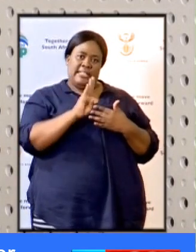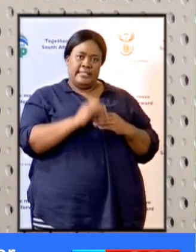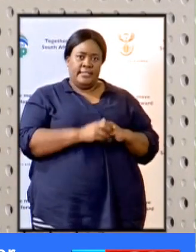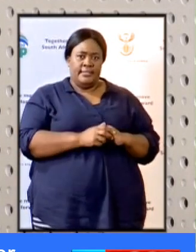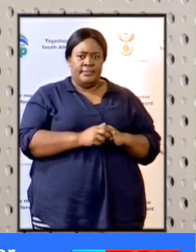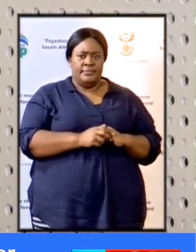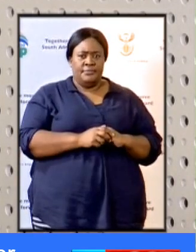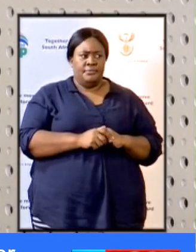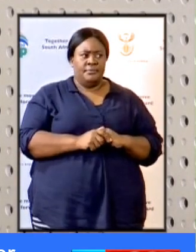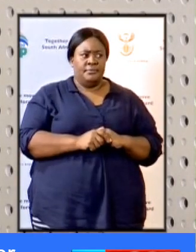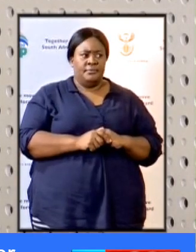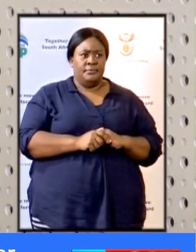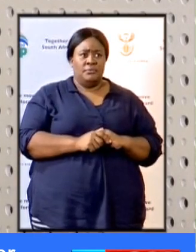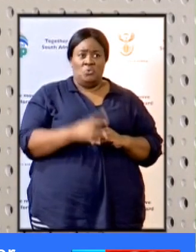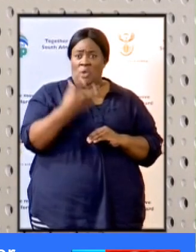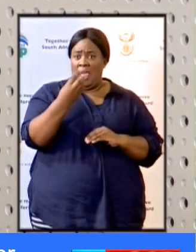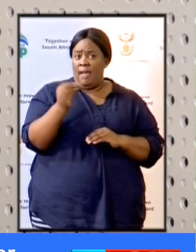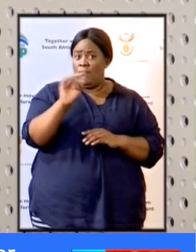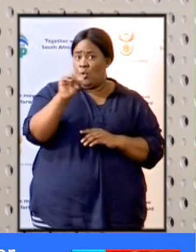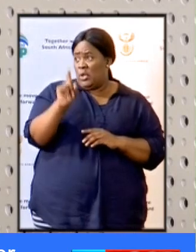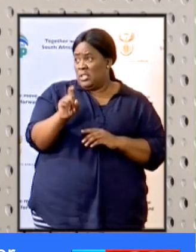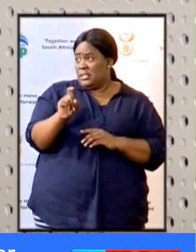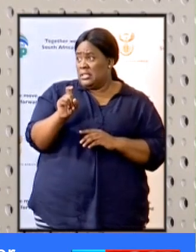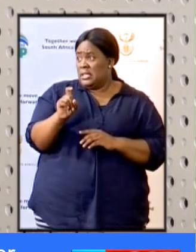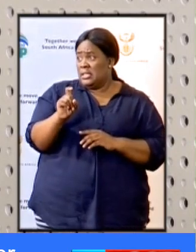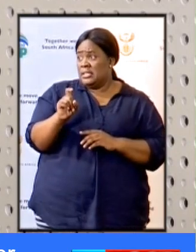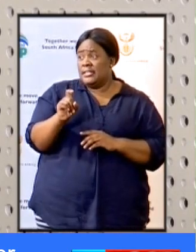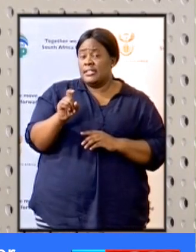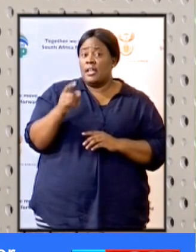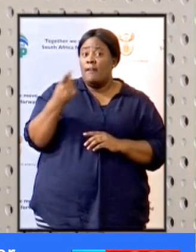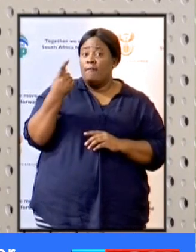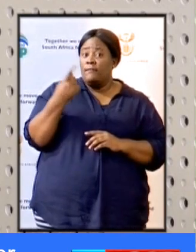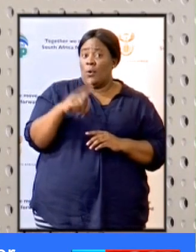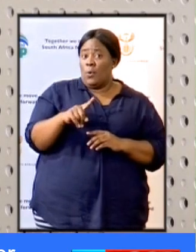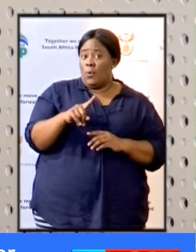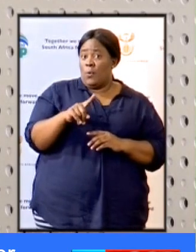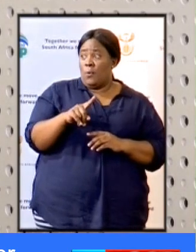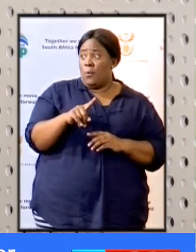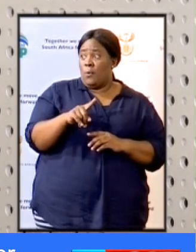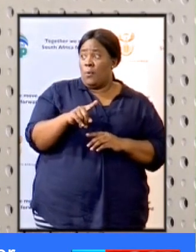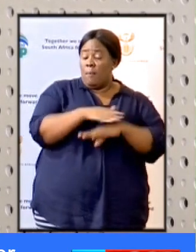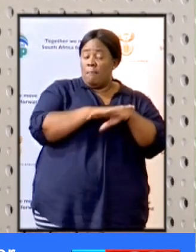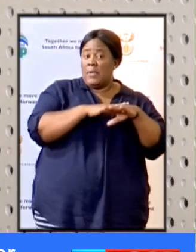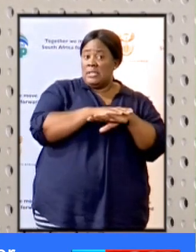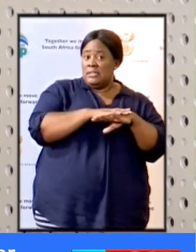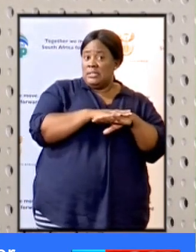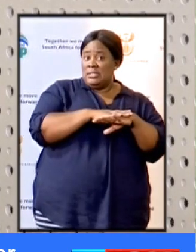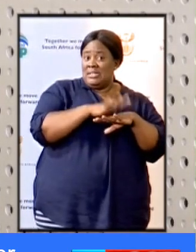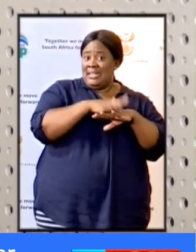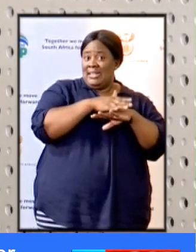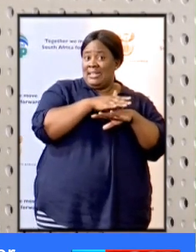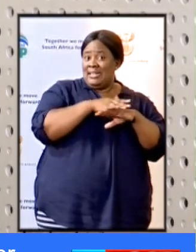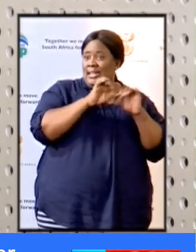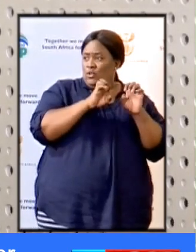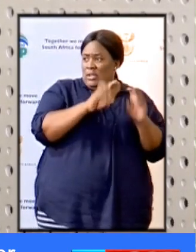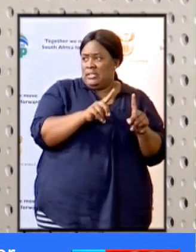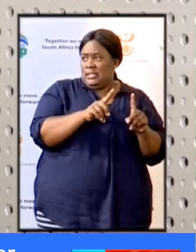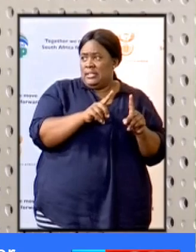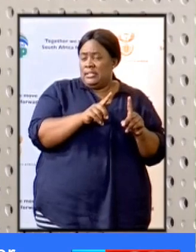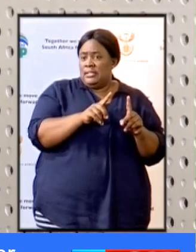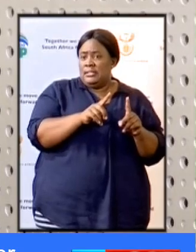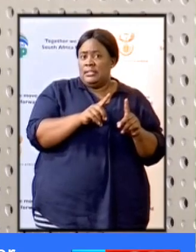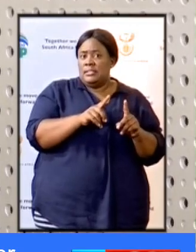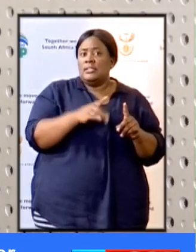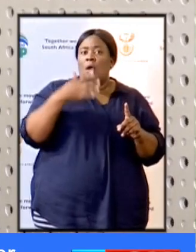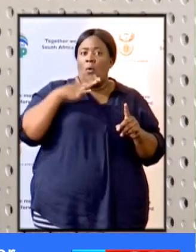we have questions that are directed to the Minister of Basic Education? I want to take them